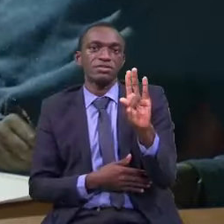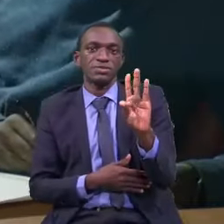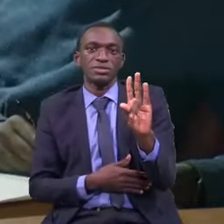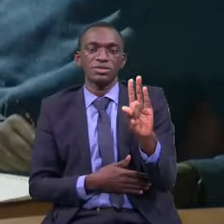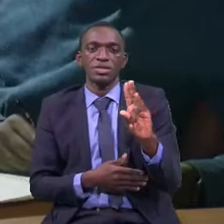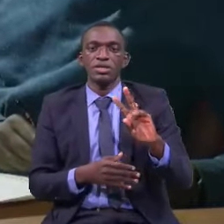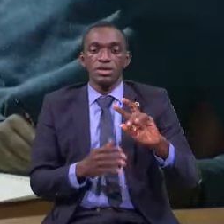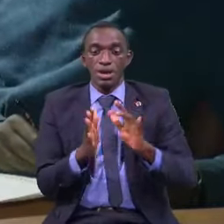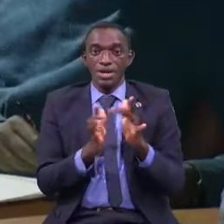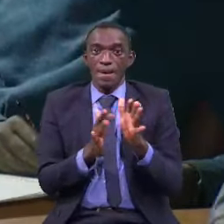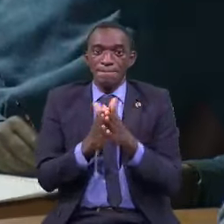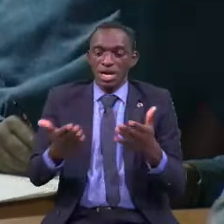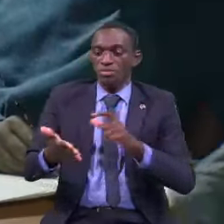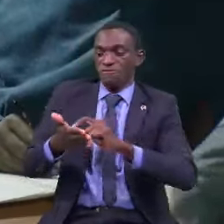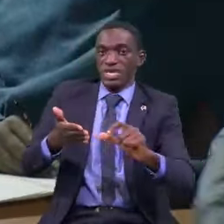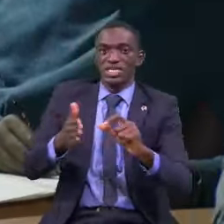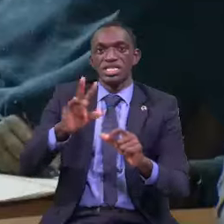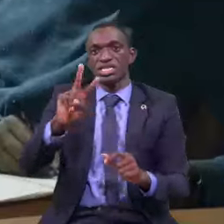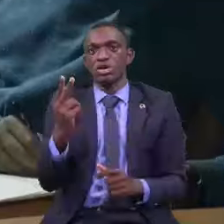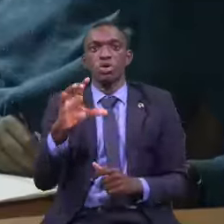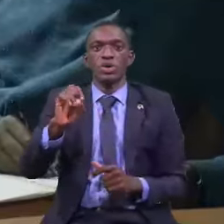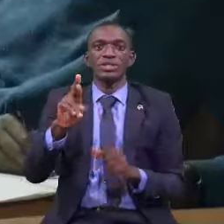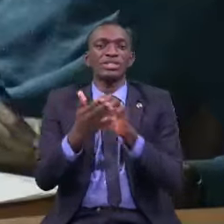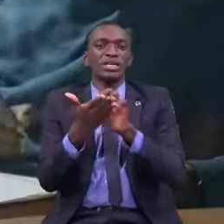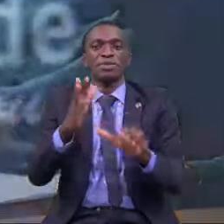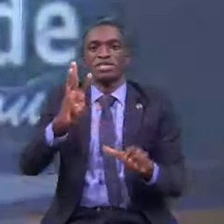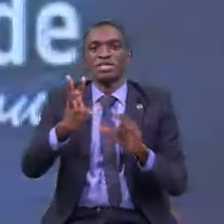2 Corinthians chapter 6, verse 17.